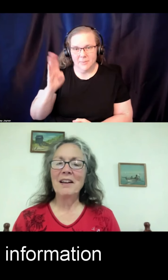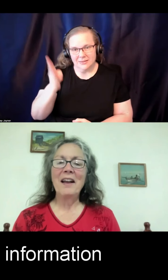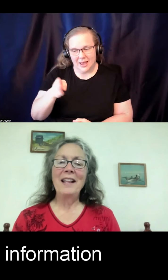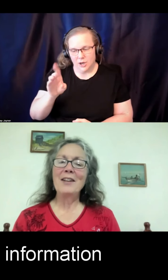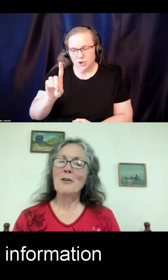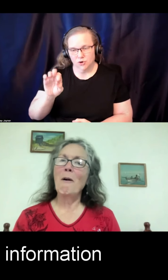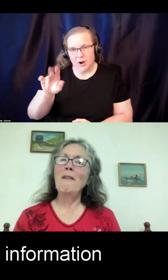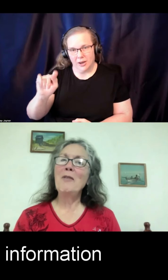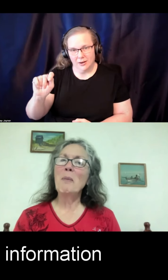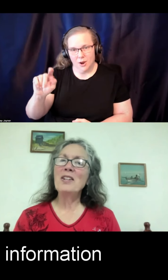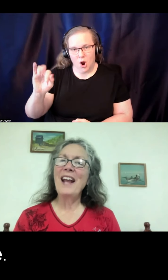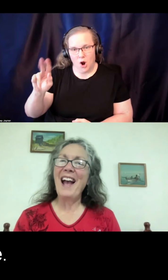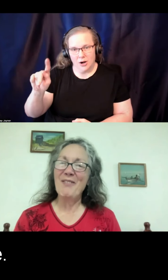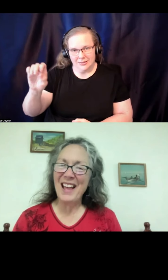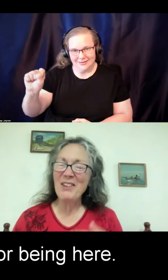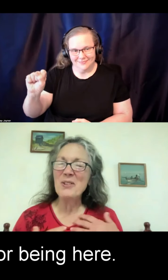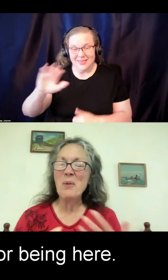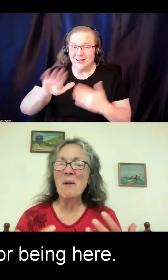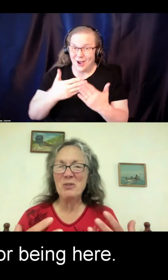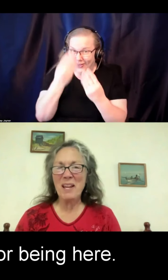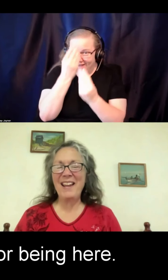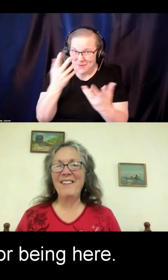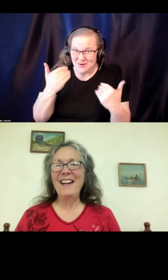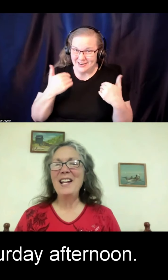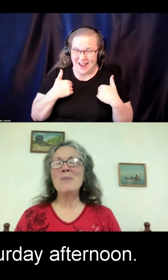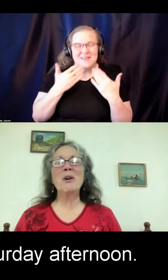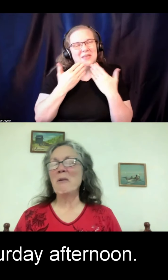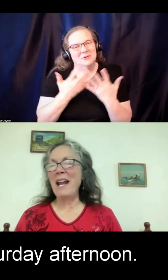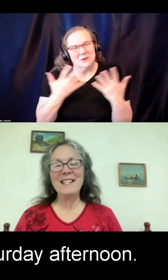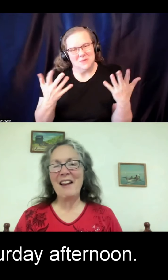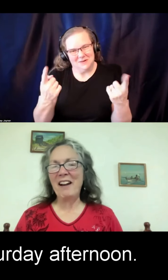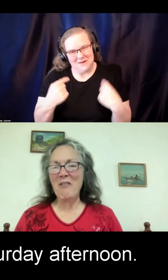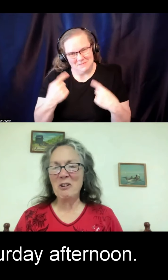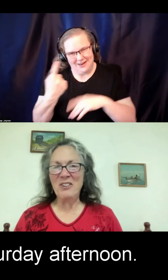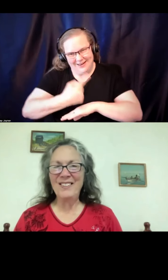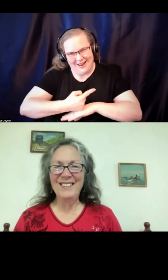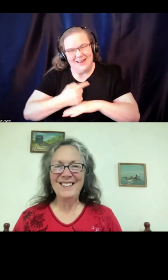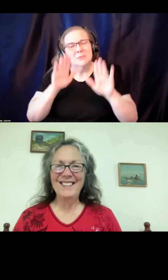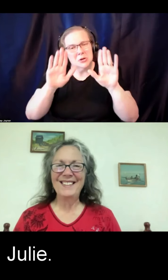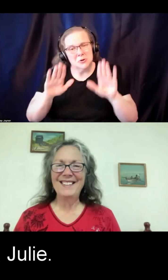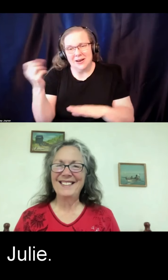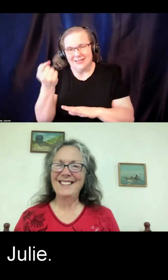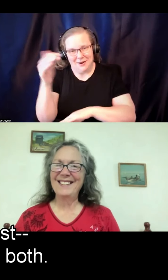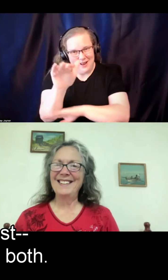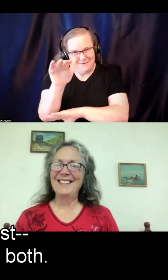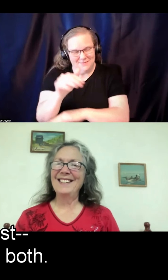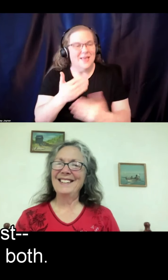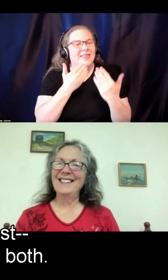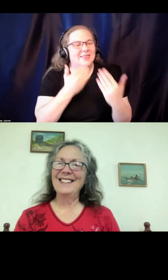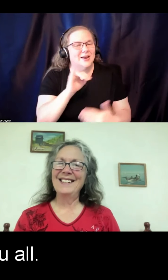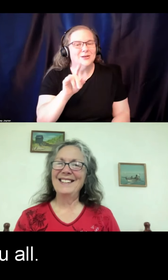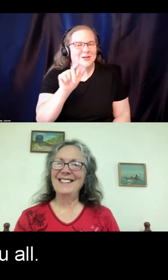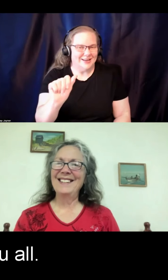youtube.com/@drakeetarts. And that's all the information I have. Thank you so much for being here. It's been a great Saturday afternoon. Yeah. Thank you, Julie. It was just